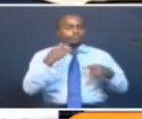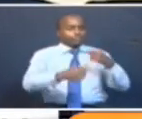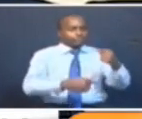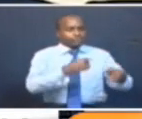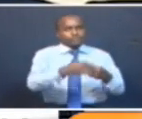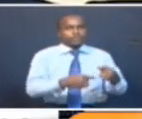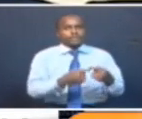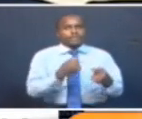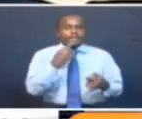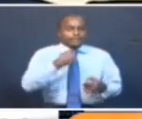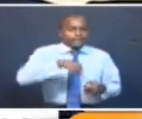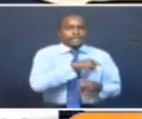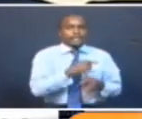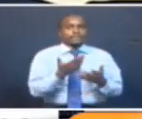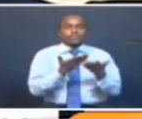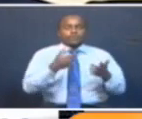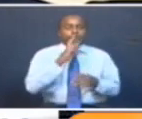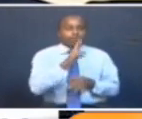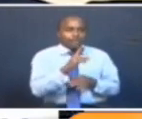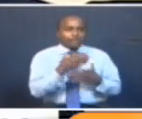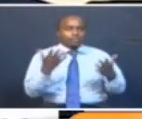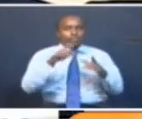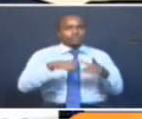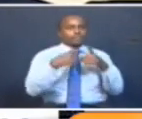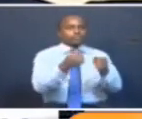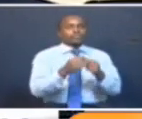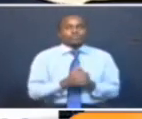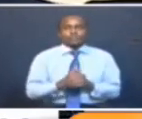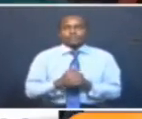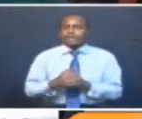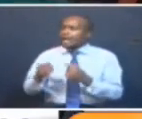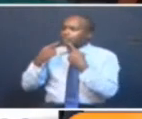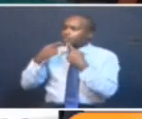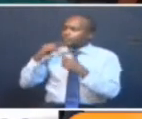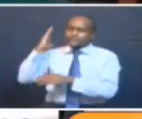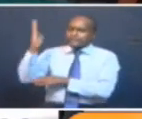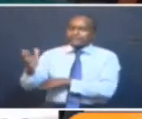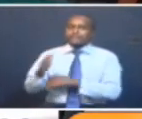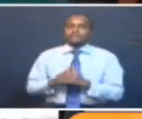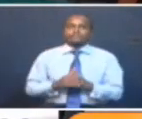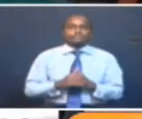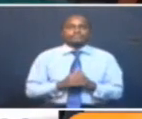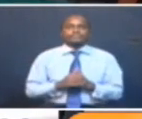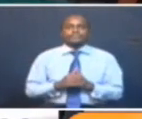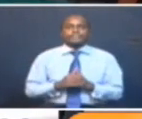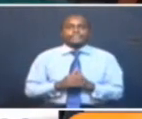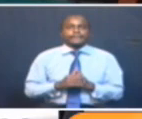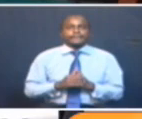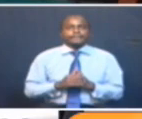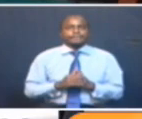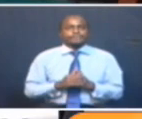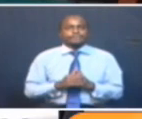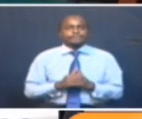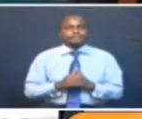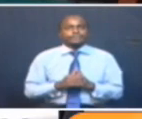us exactly where we are, where we should go. Yeah, and call it like it is. Yeah, absolutely. You know, you can't, you